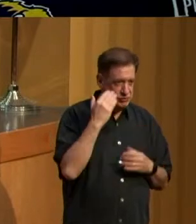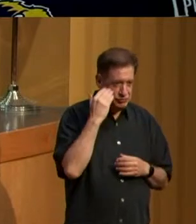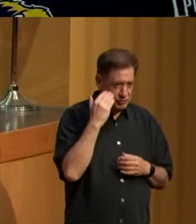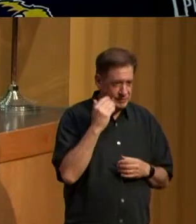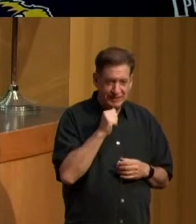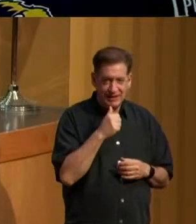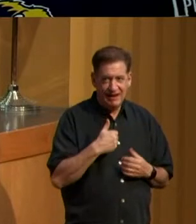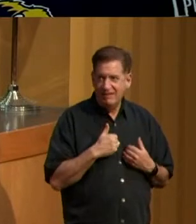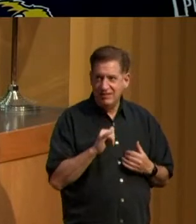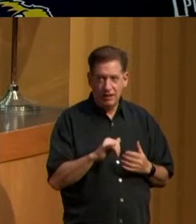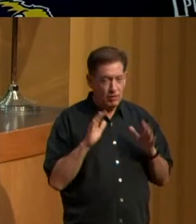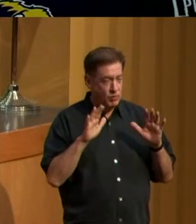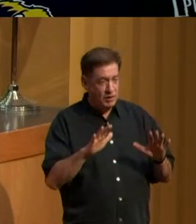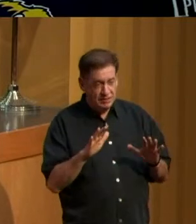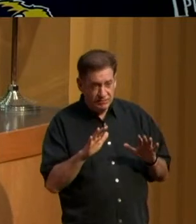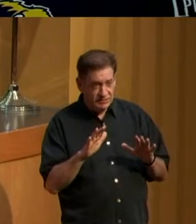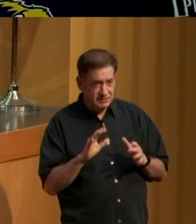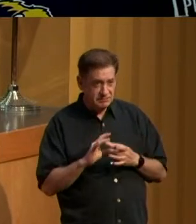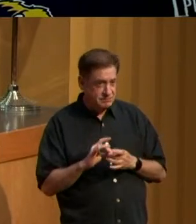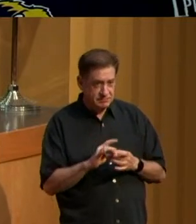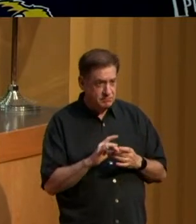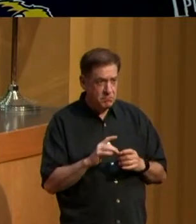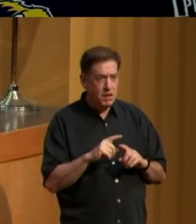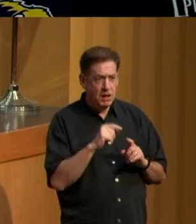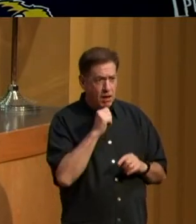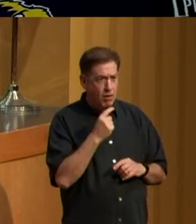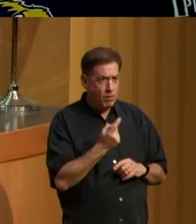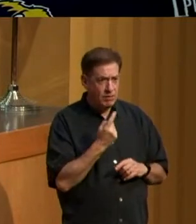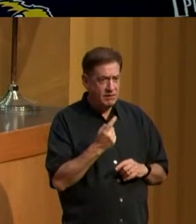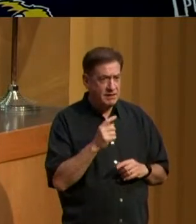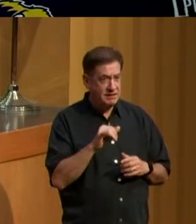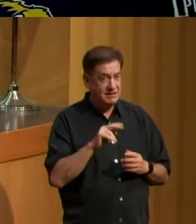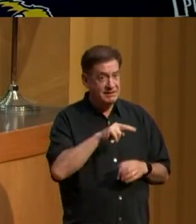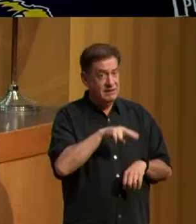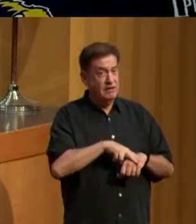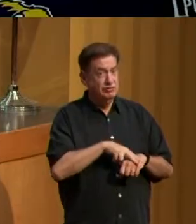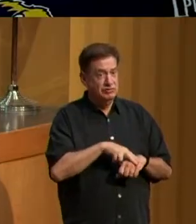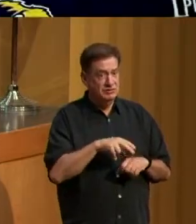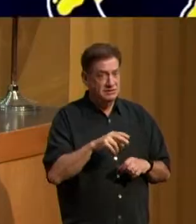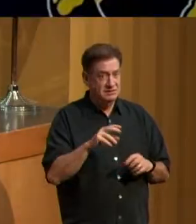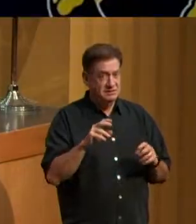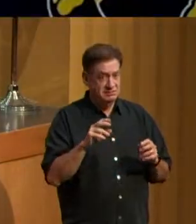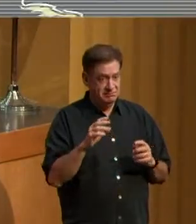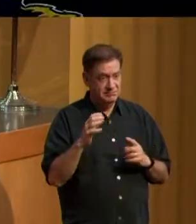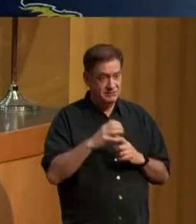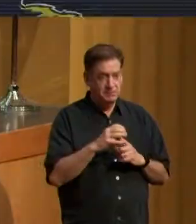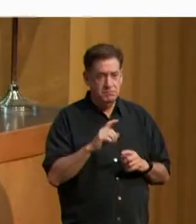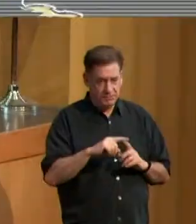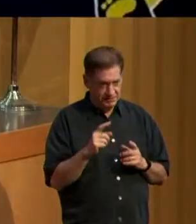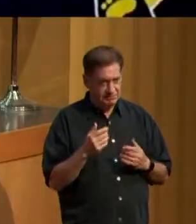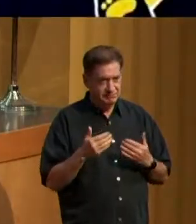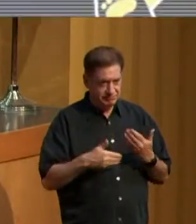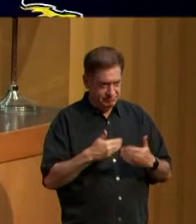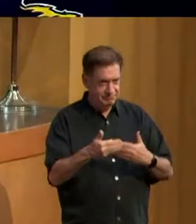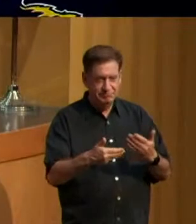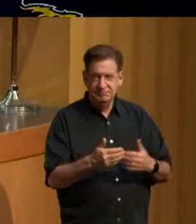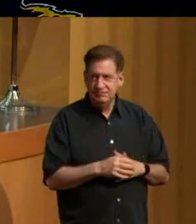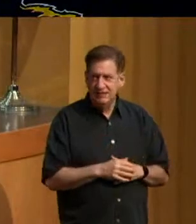that wonderful experience, and not only win the national title, but defend our title. The next goal is